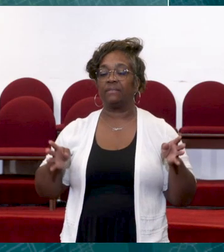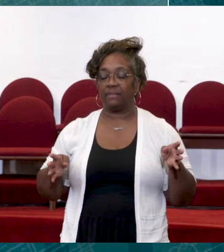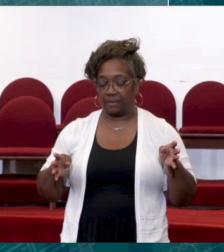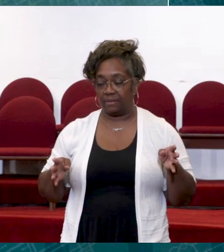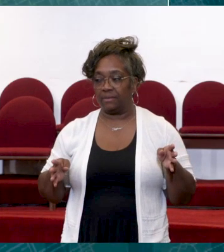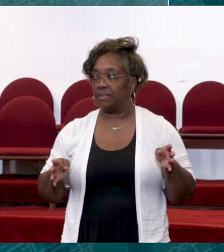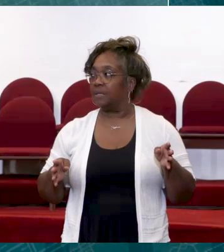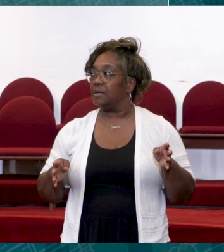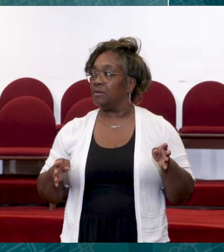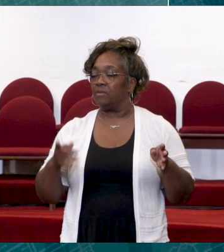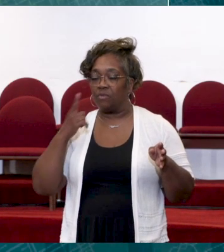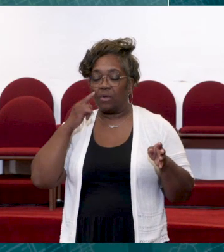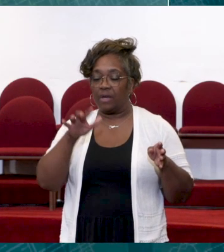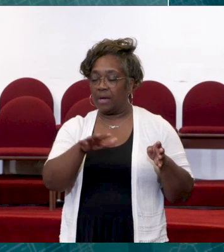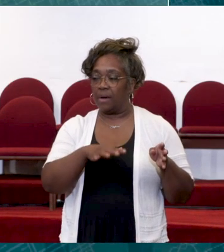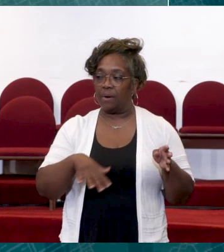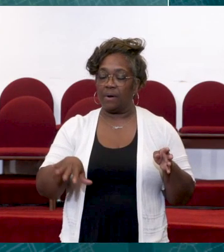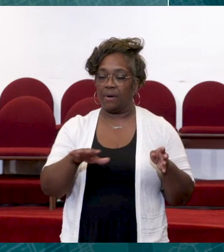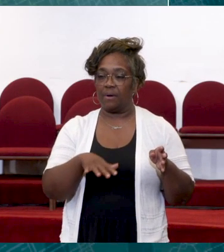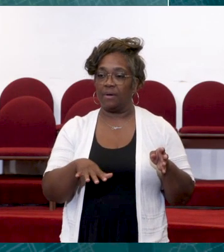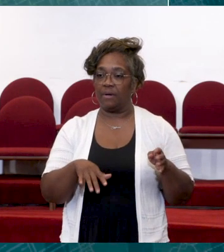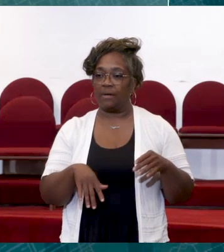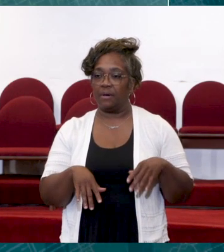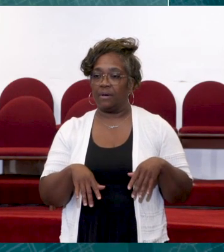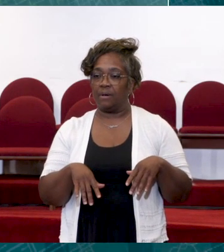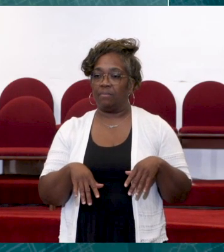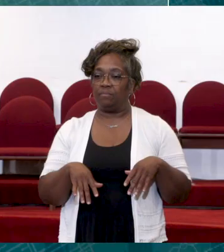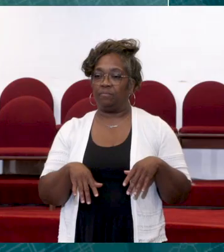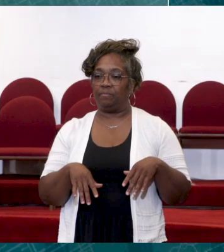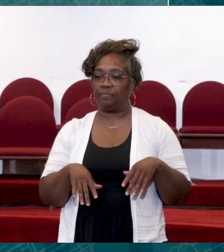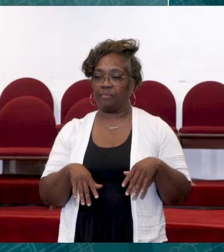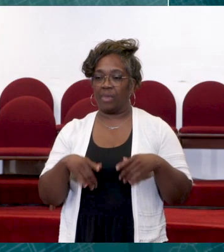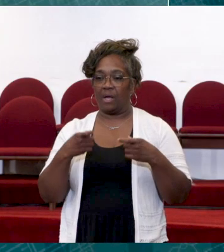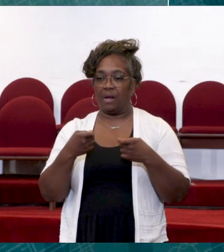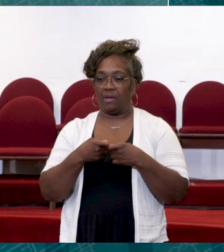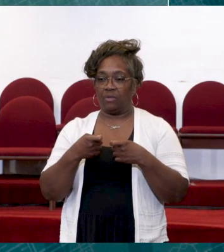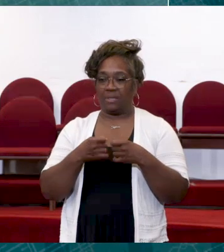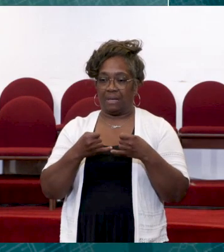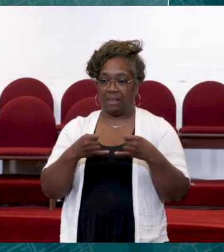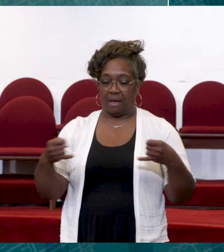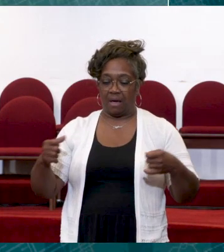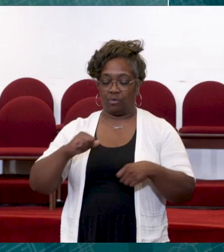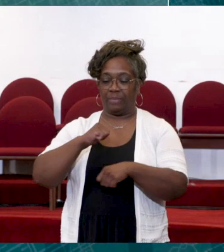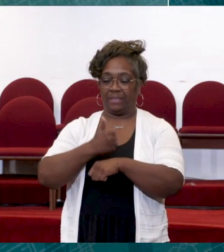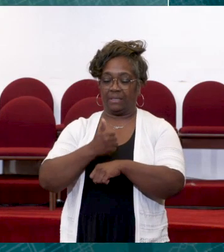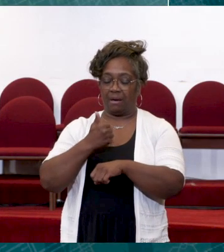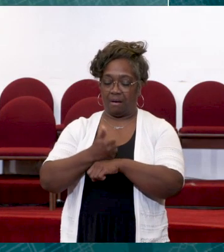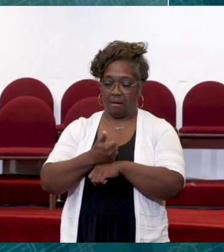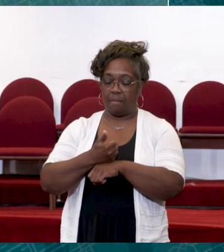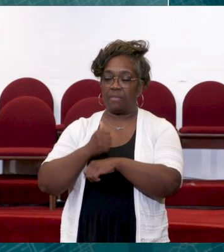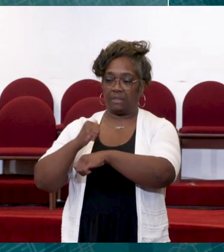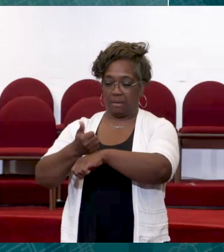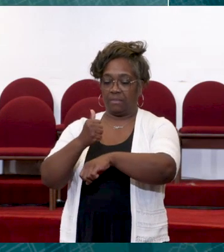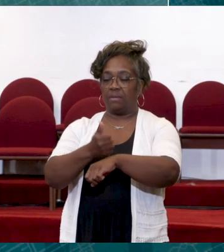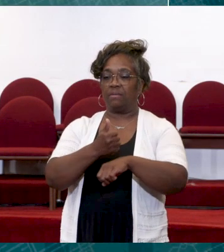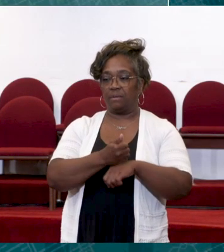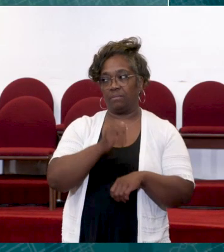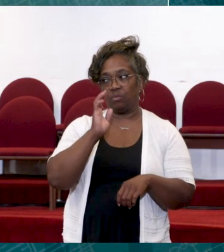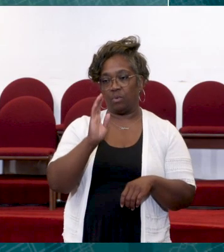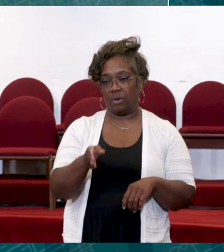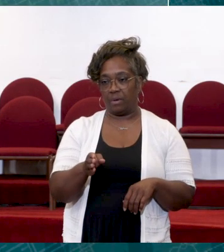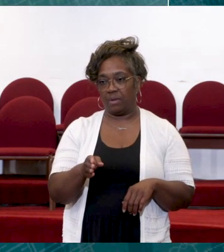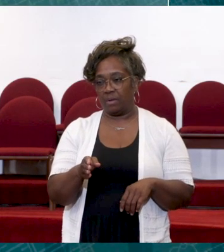electrical distribution and the racking will start the following month in October, so that's the actual infrastructure for the panels to go